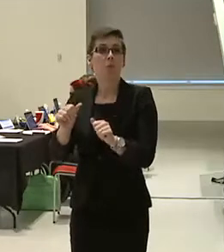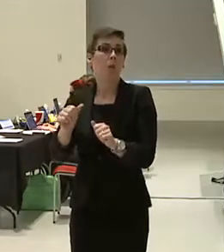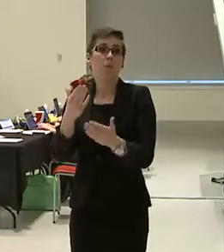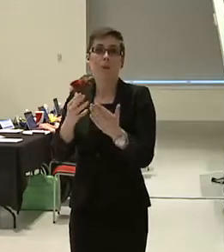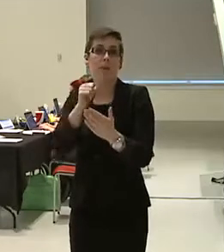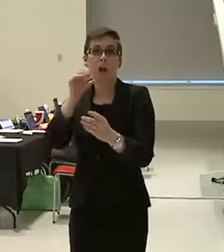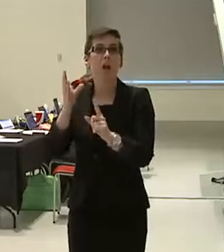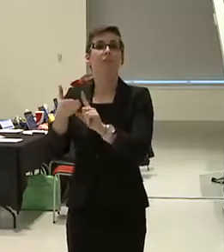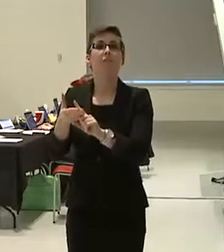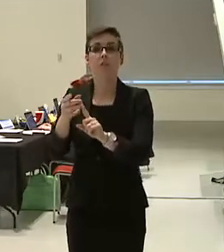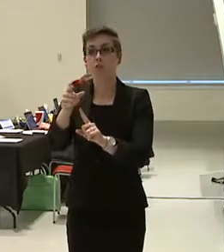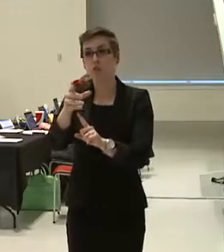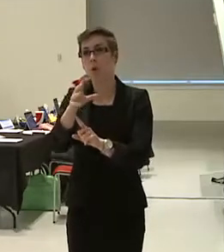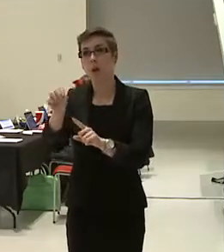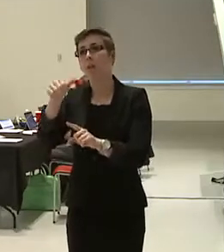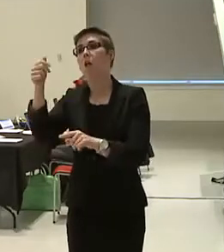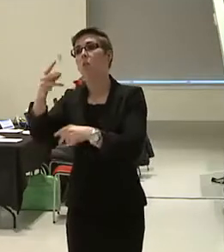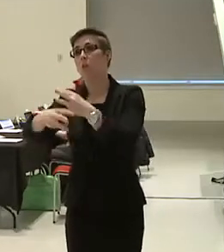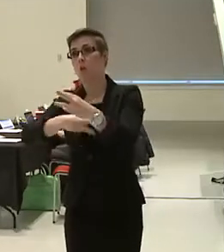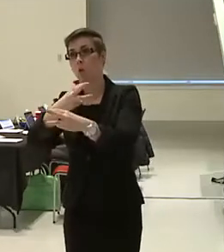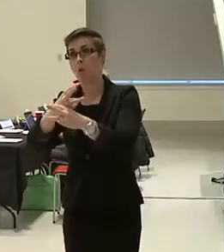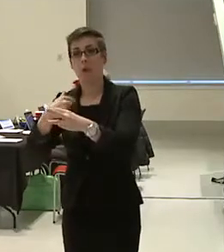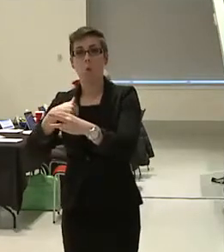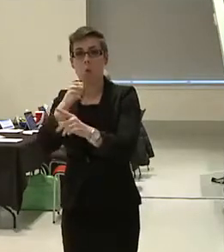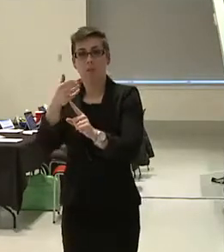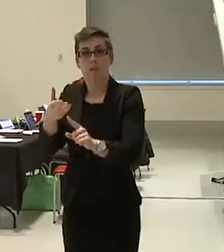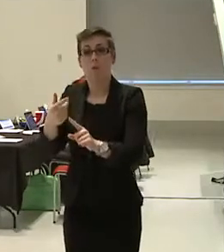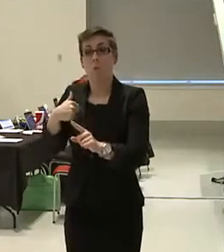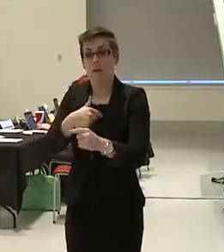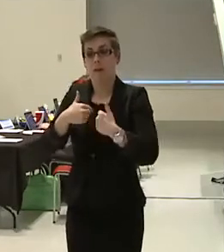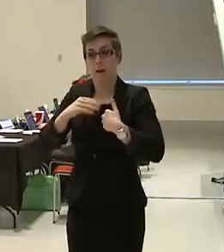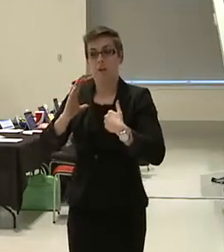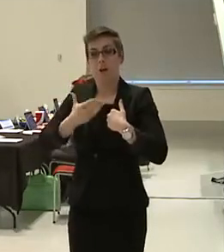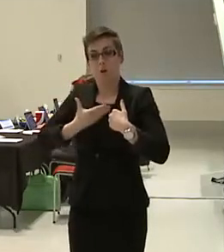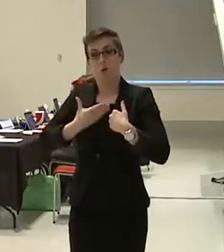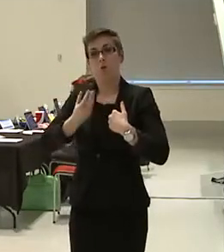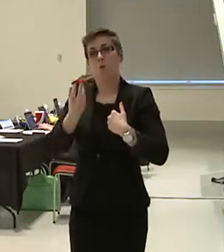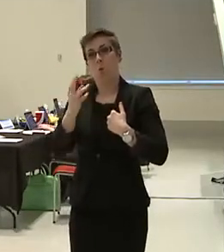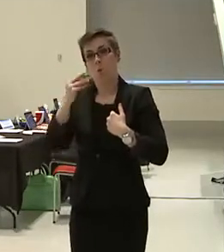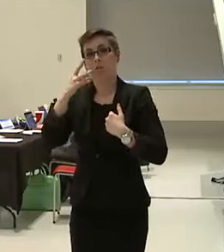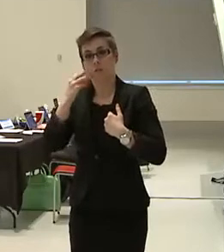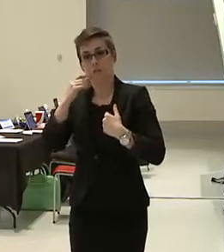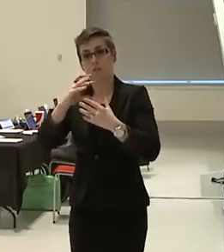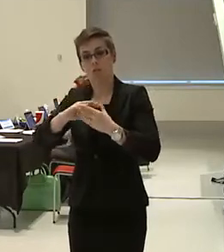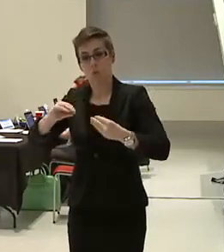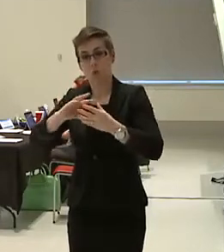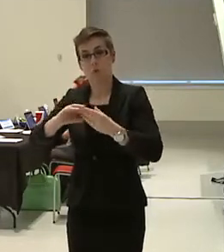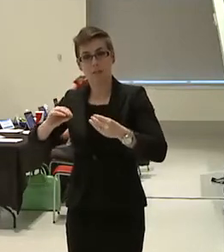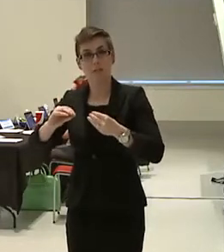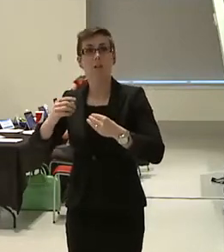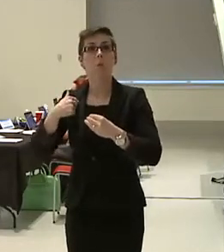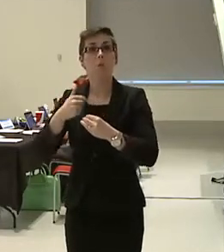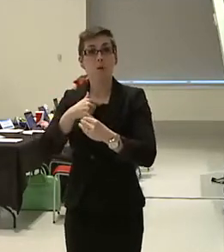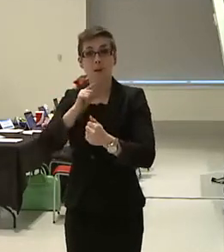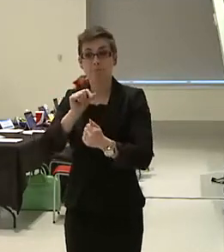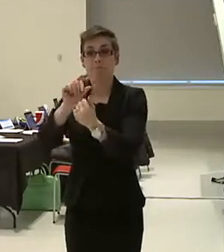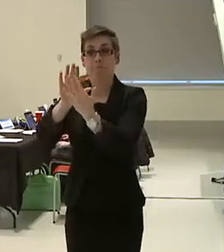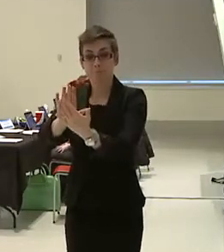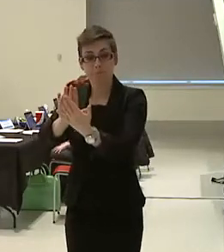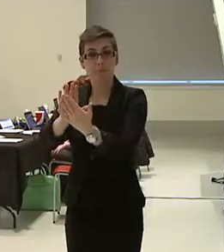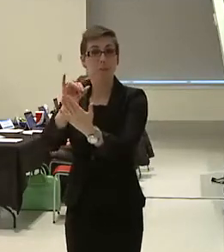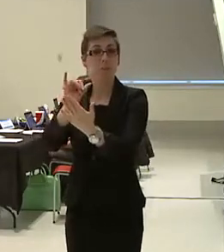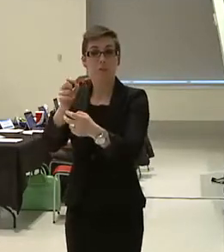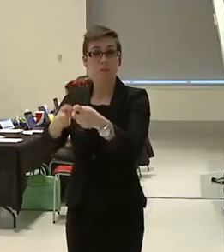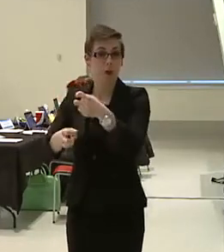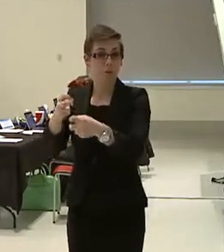world that we didn't exist, but we had the tools to tell our own stories. In Blackness, we have faced erasure in so many ways, and what's been powerful about